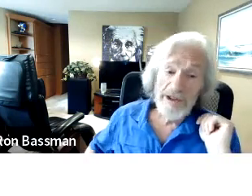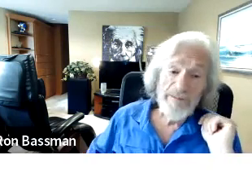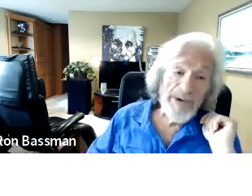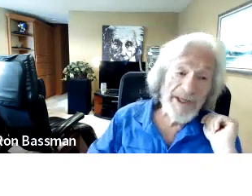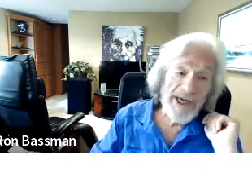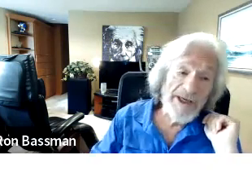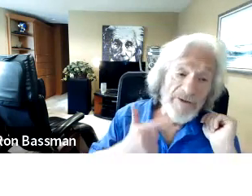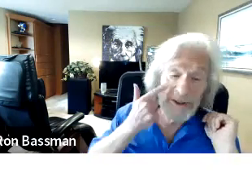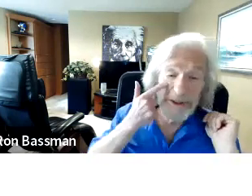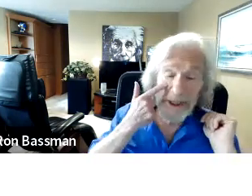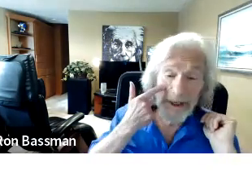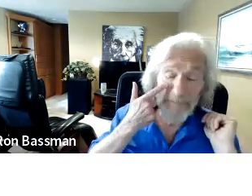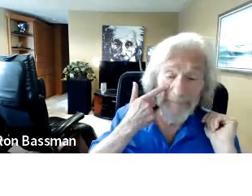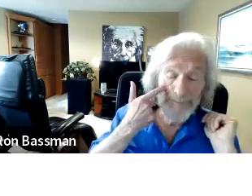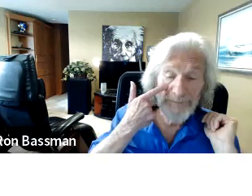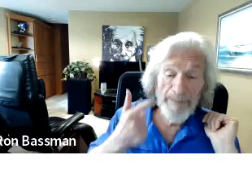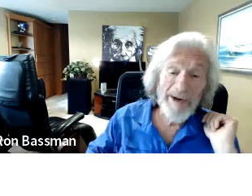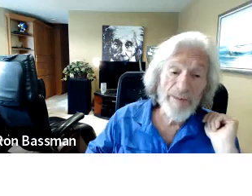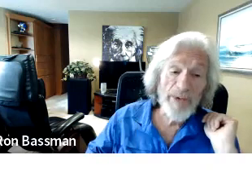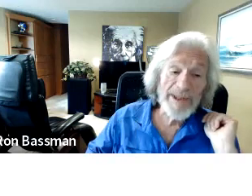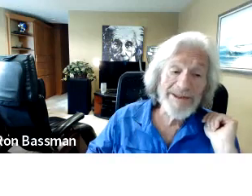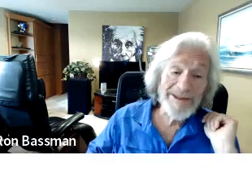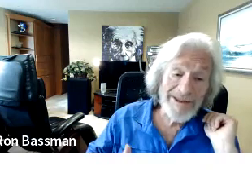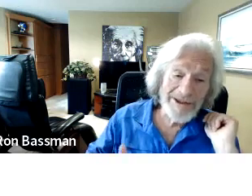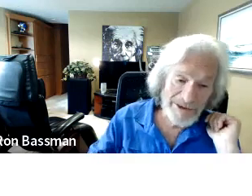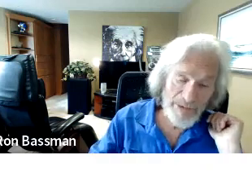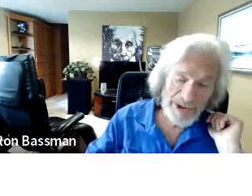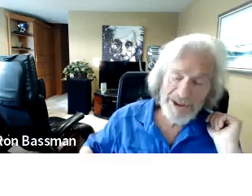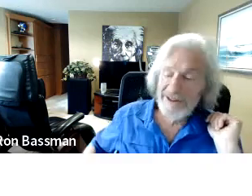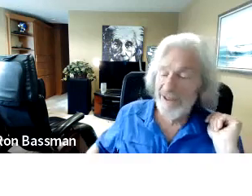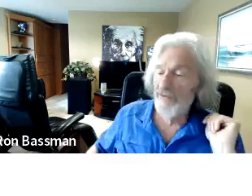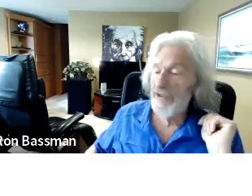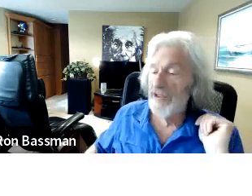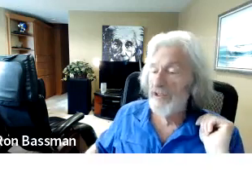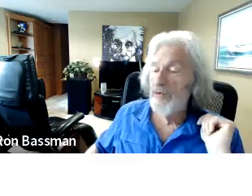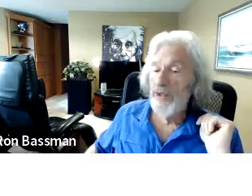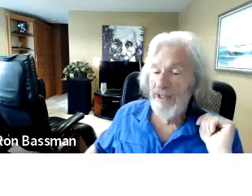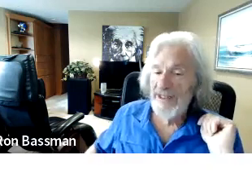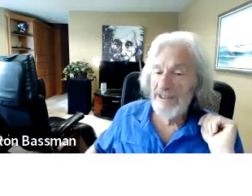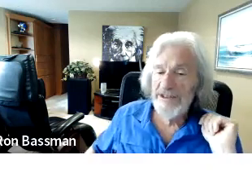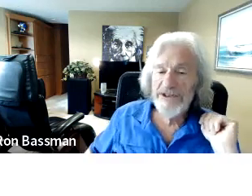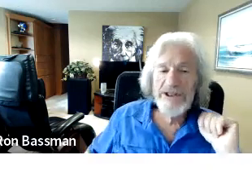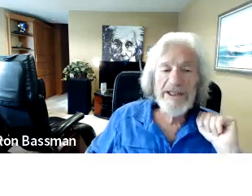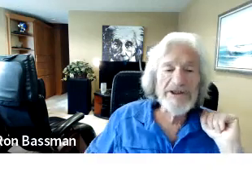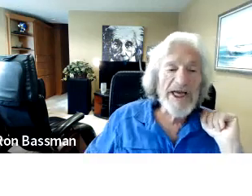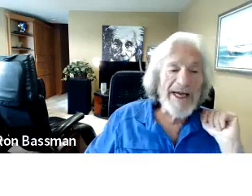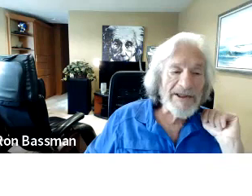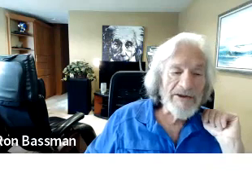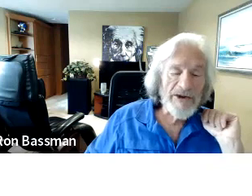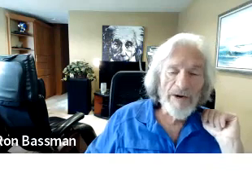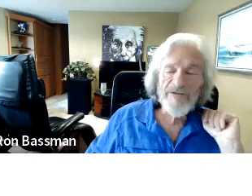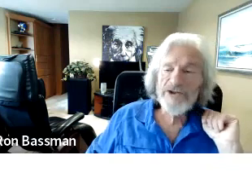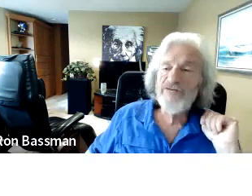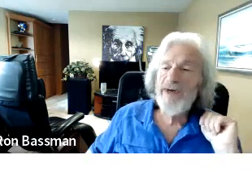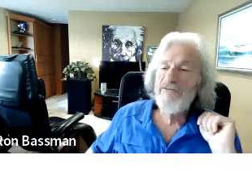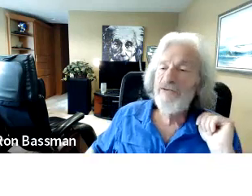quickly. But on the PowerPoint, it's more detailed. What that is at